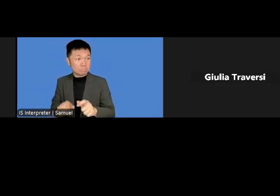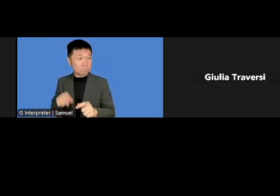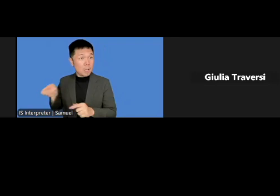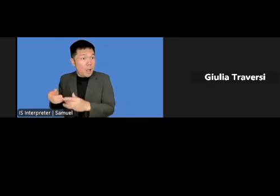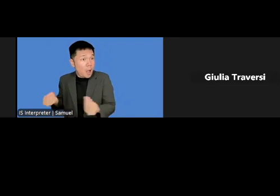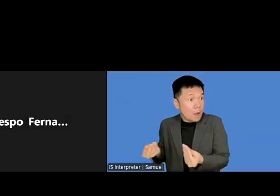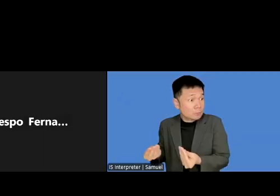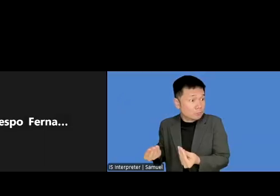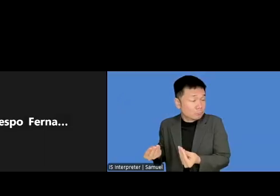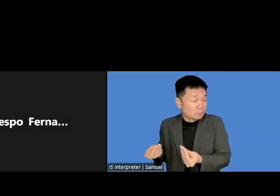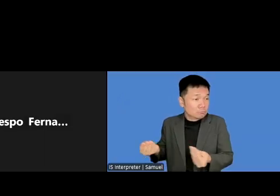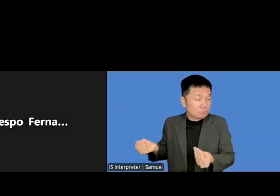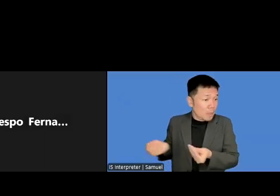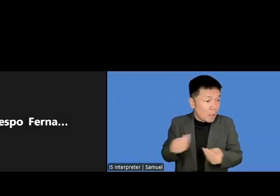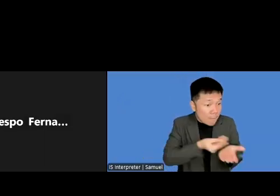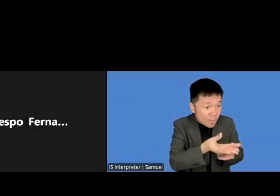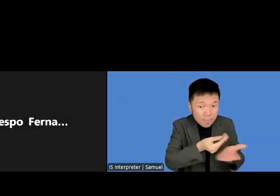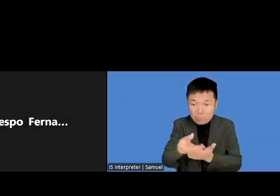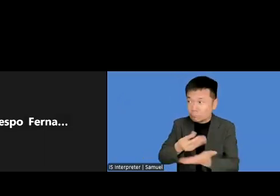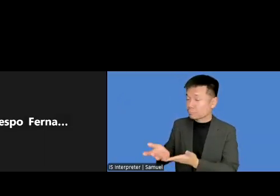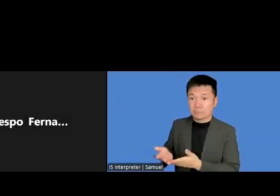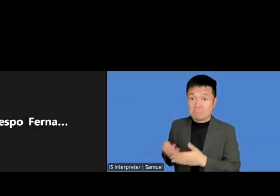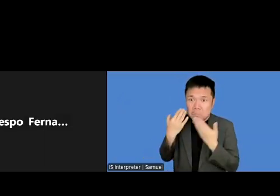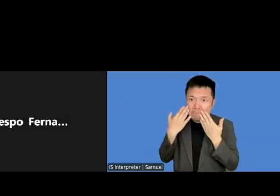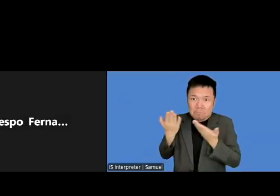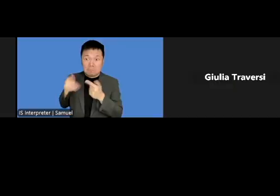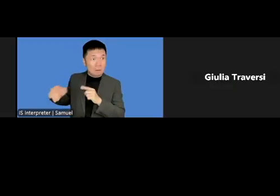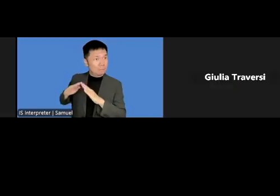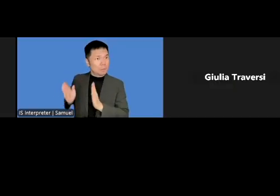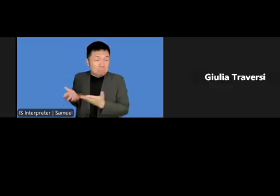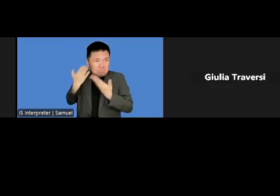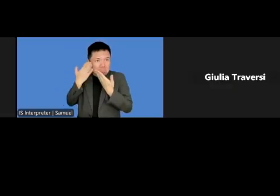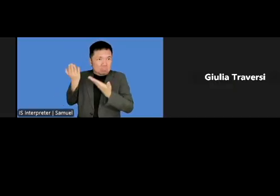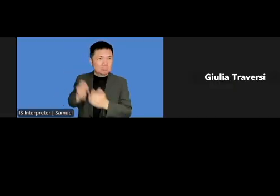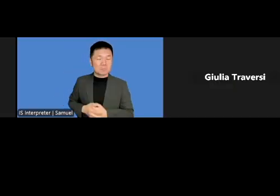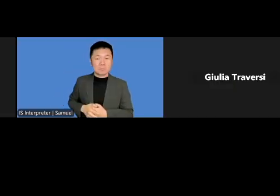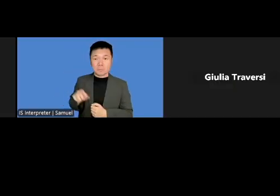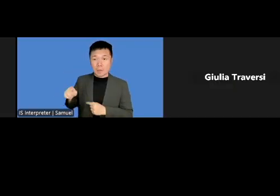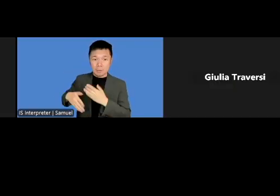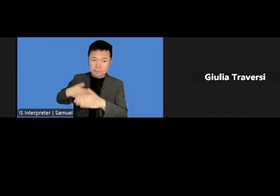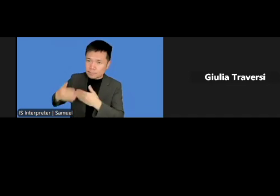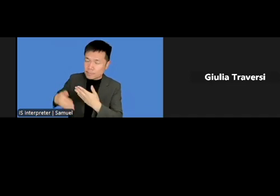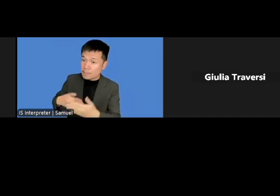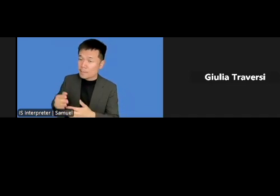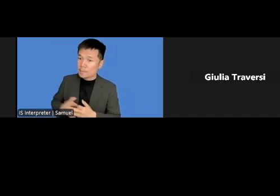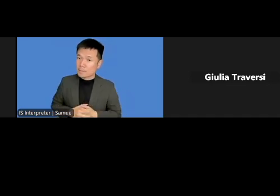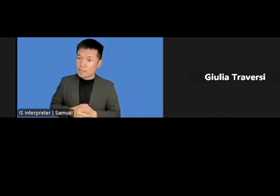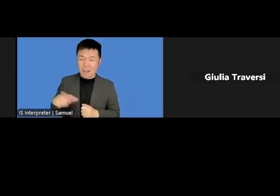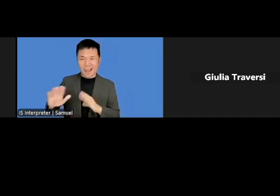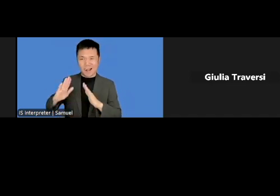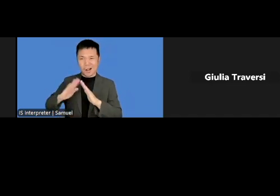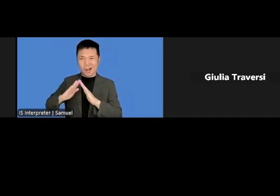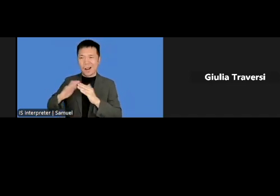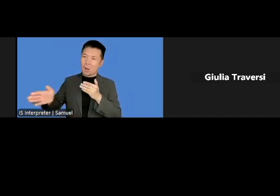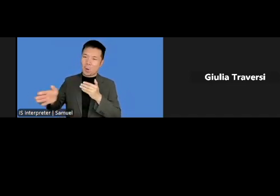Tanzania reported to the Universal Periodic Review Working Group that the temporary holding shelters were closed and people with albinism